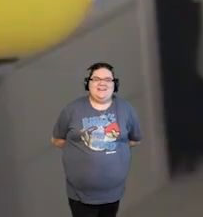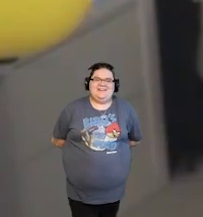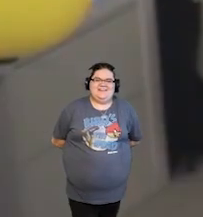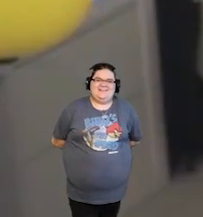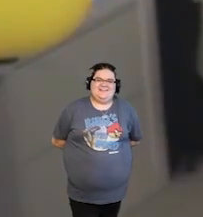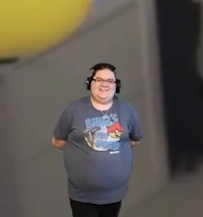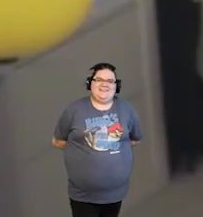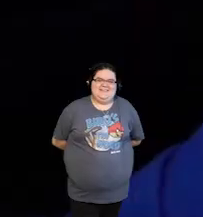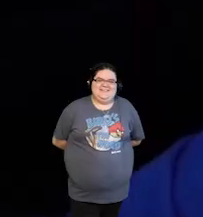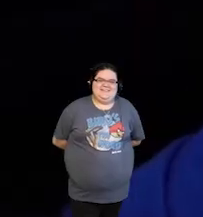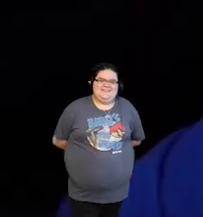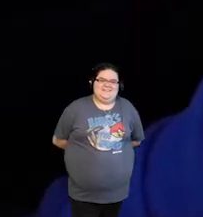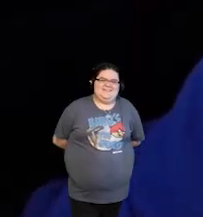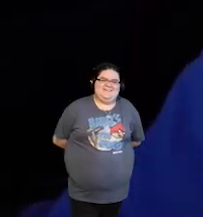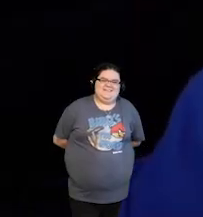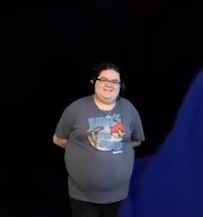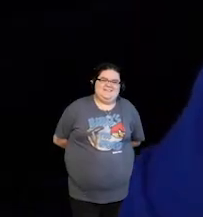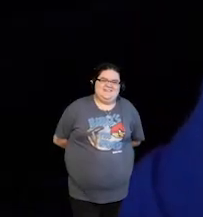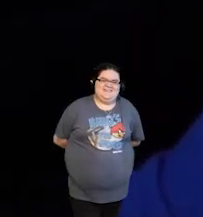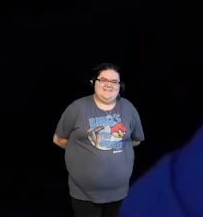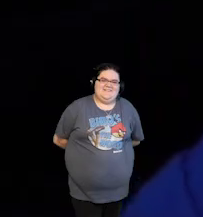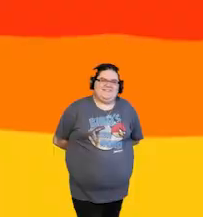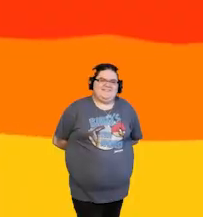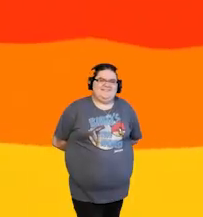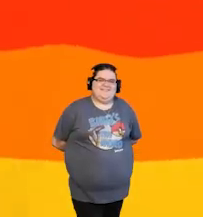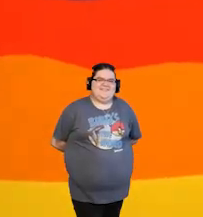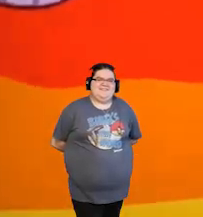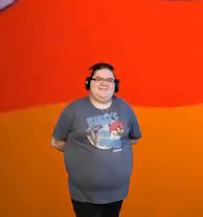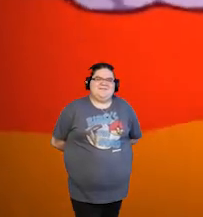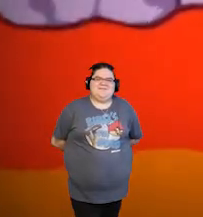Let's see how this plays out. We'll let him live for a bit.